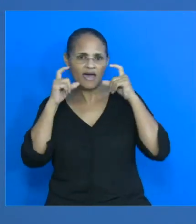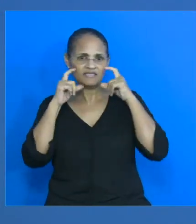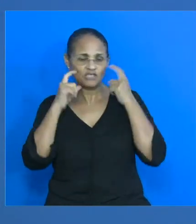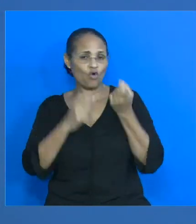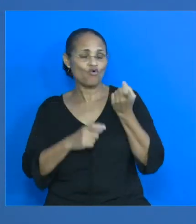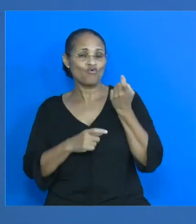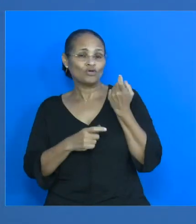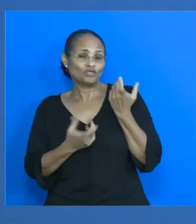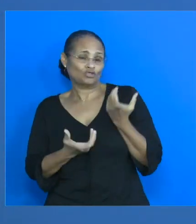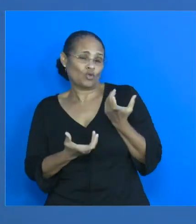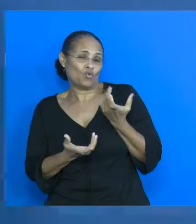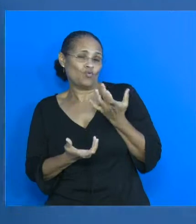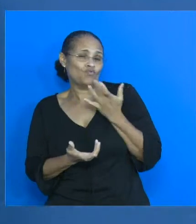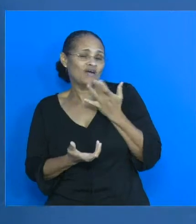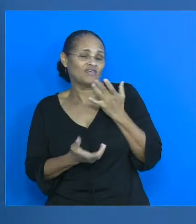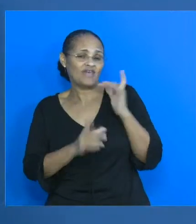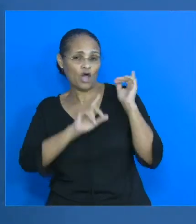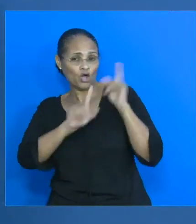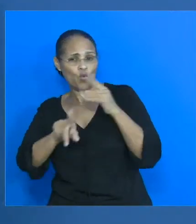home from school?